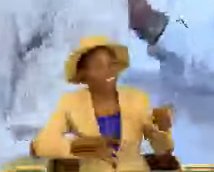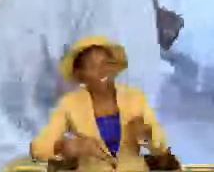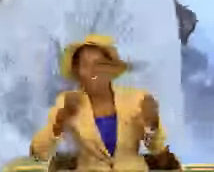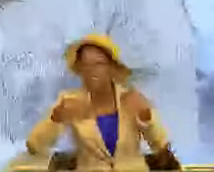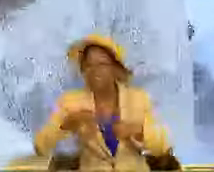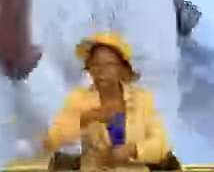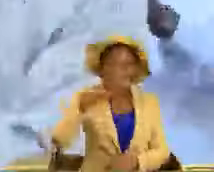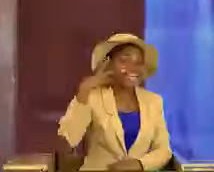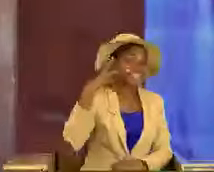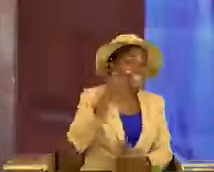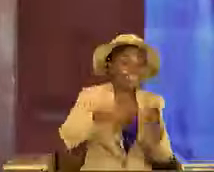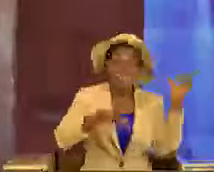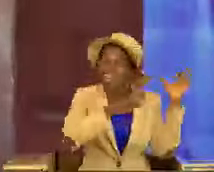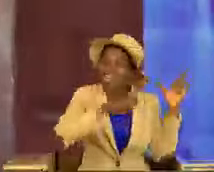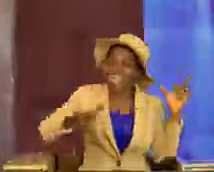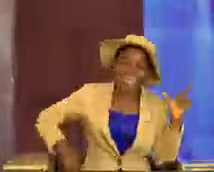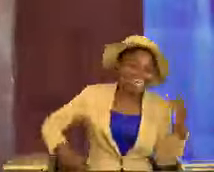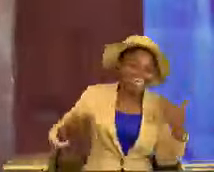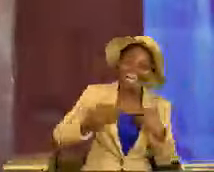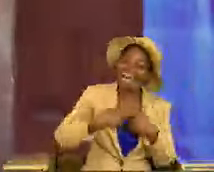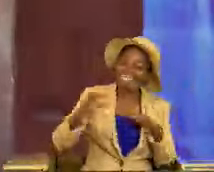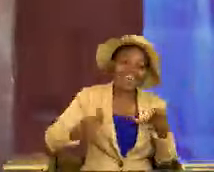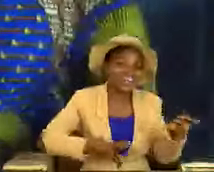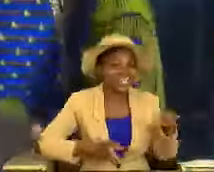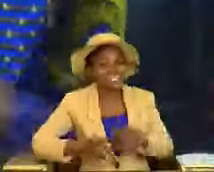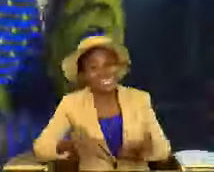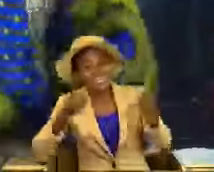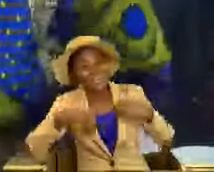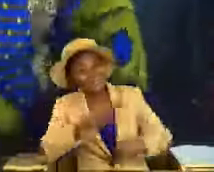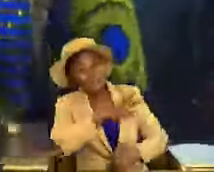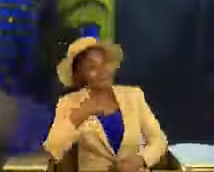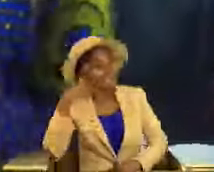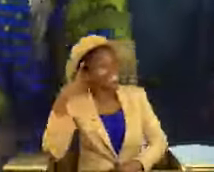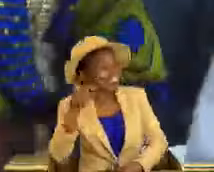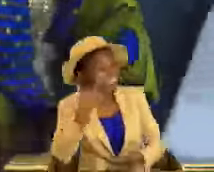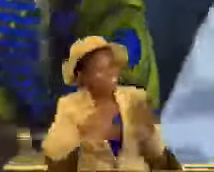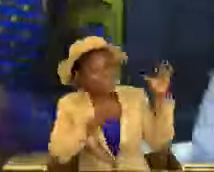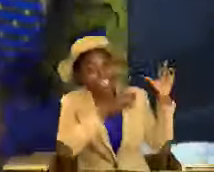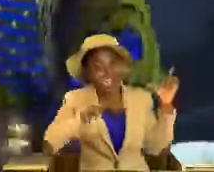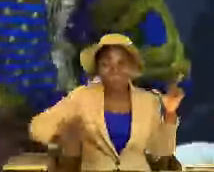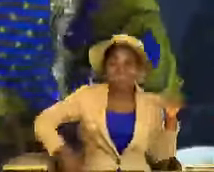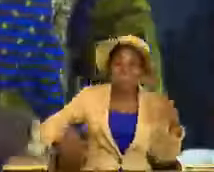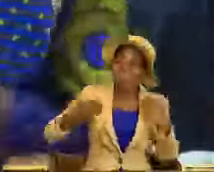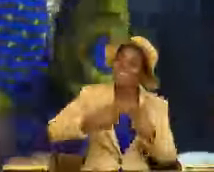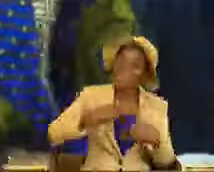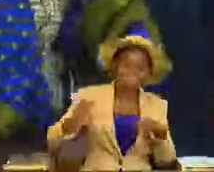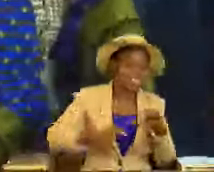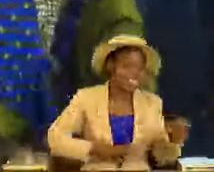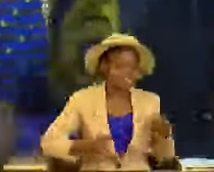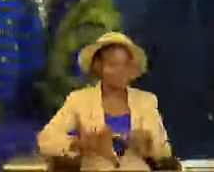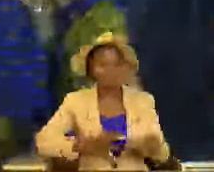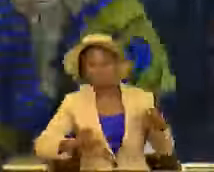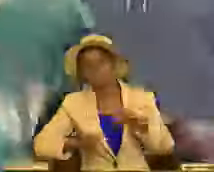hallelujah come and see what the Lord has done and see what